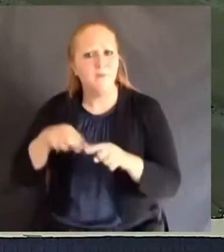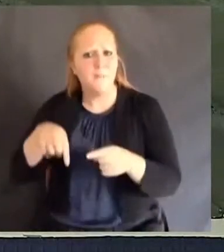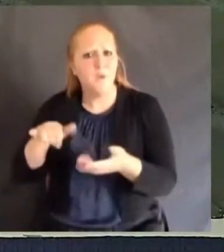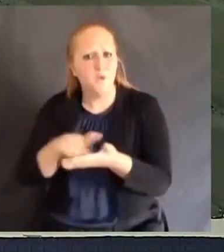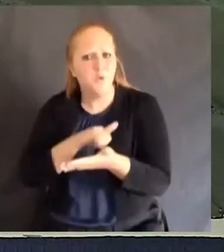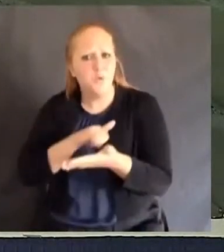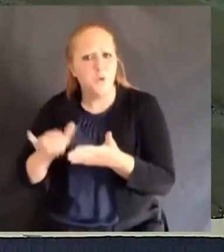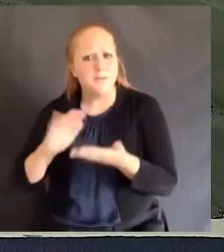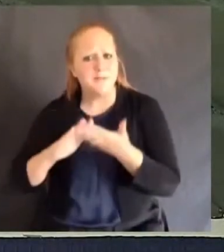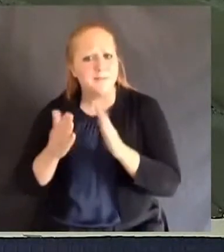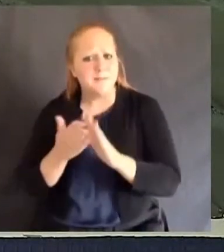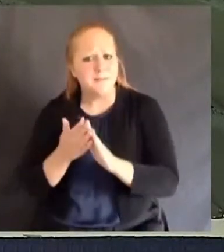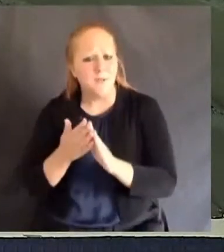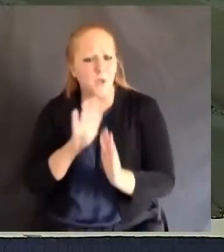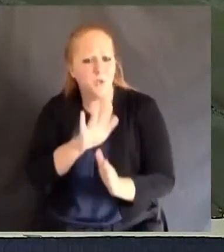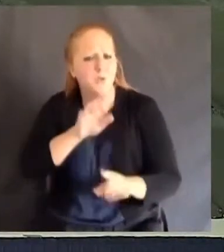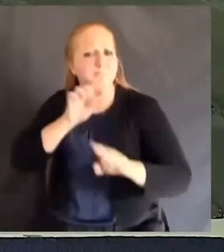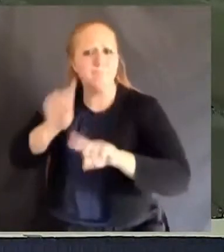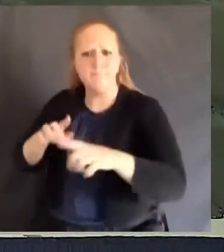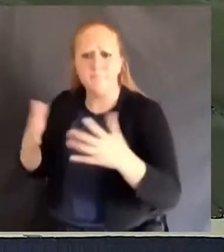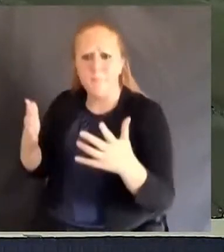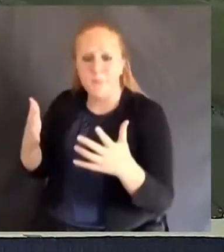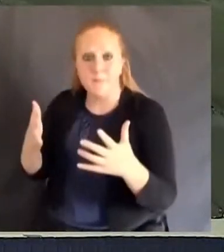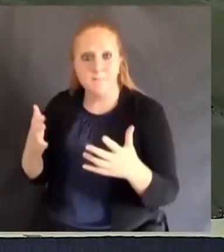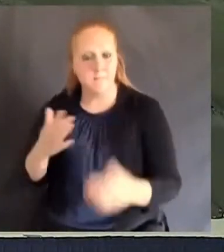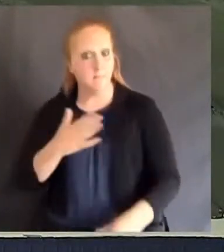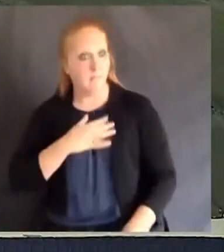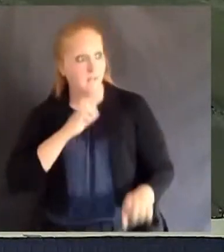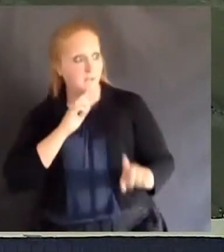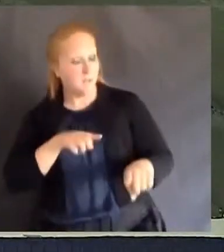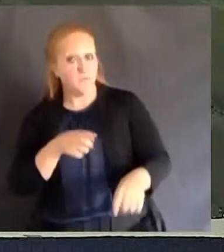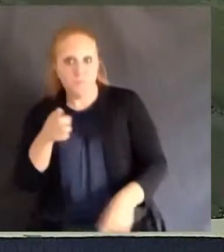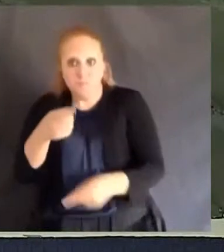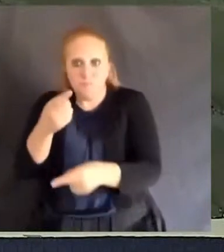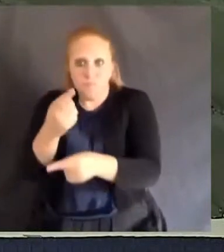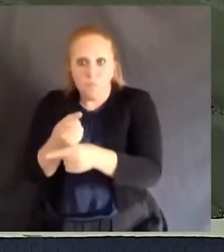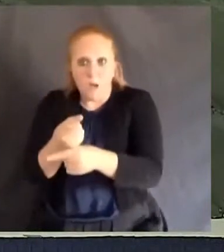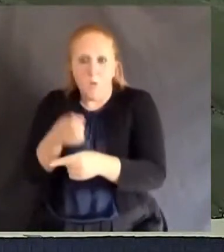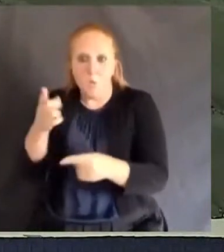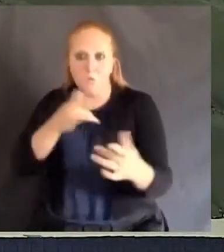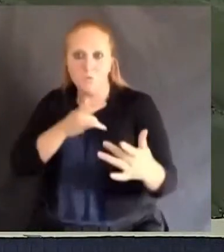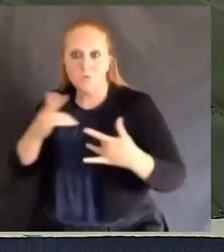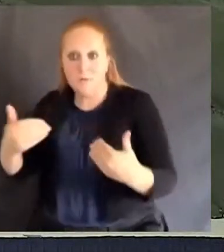Yeah, Marcia, I say you're right. The teachers? I say you're right. You're concerned. I'm just as concerned.